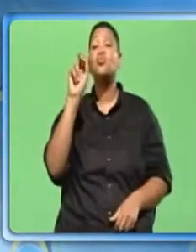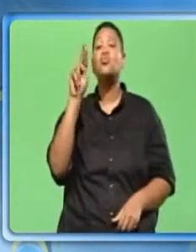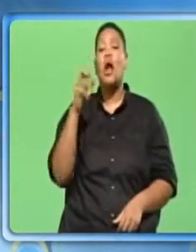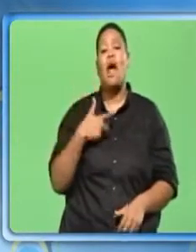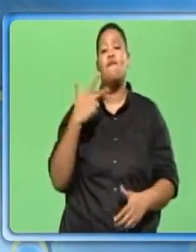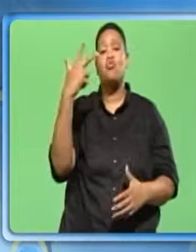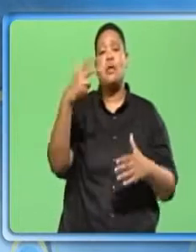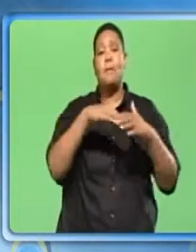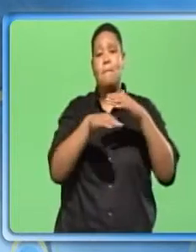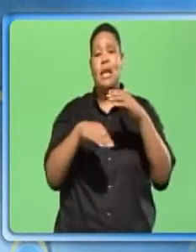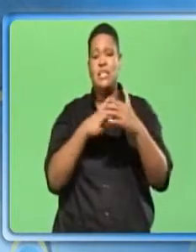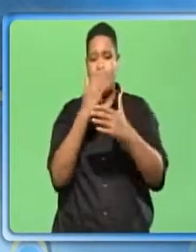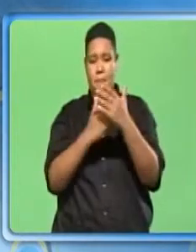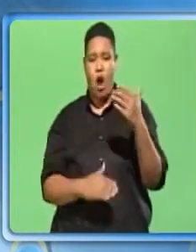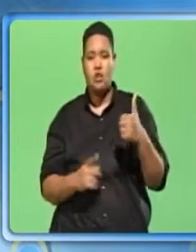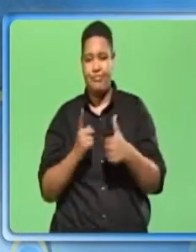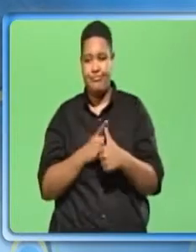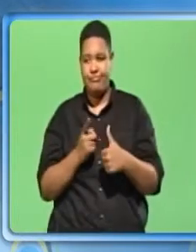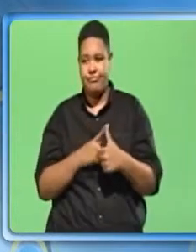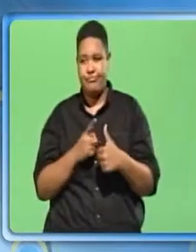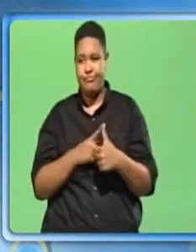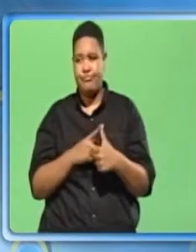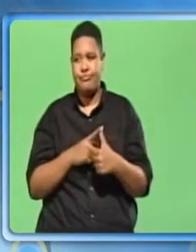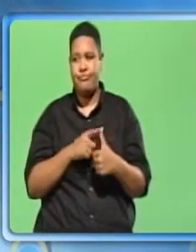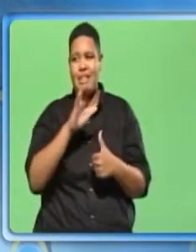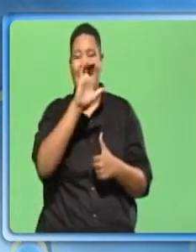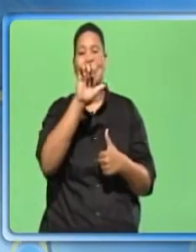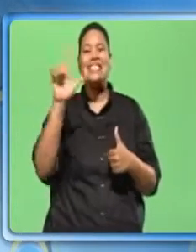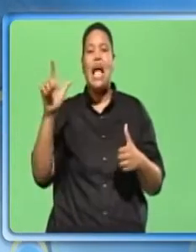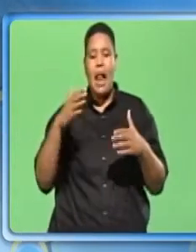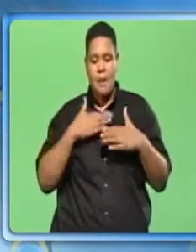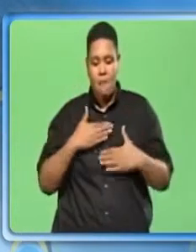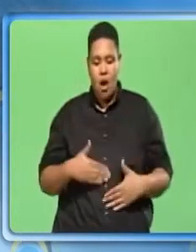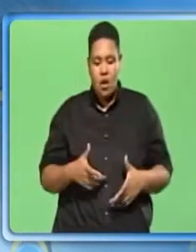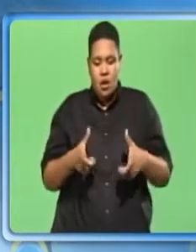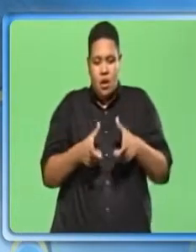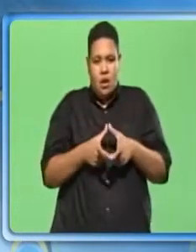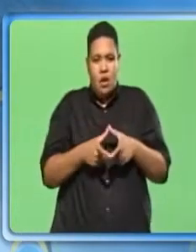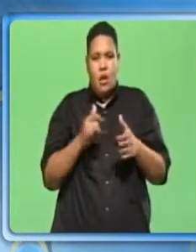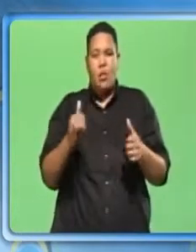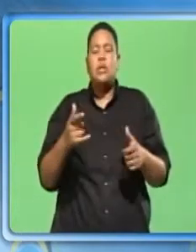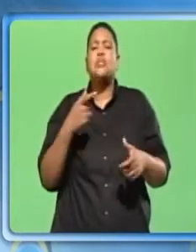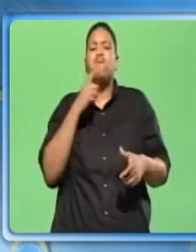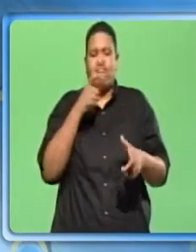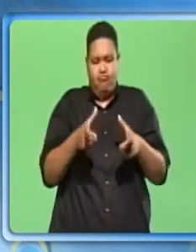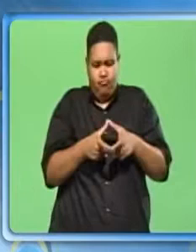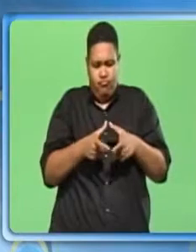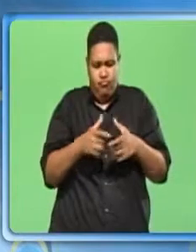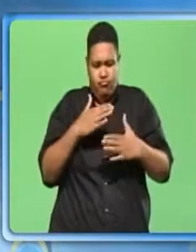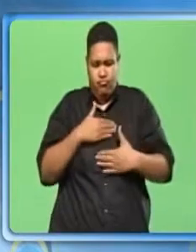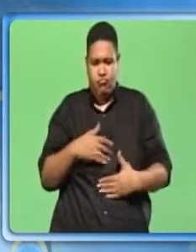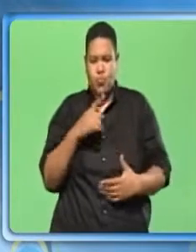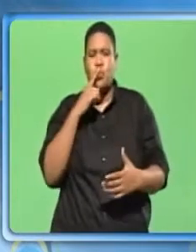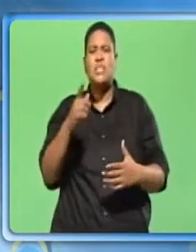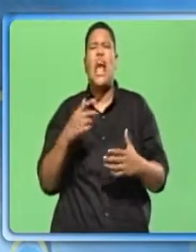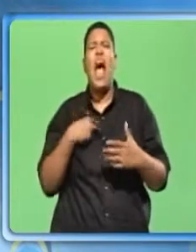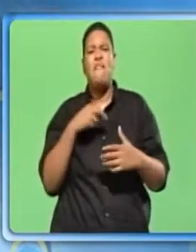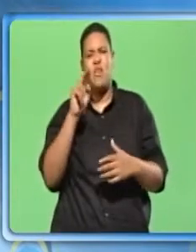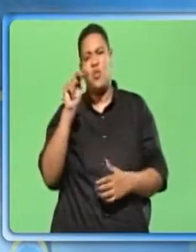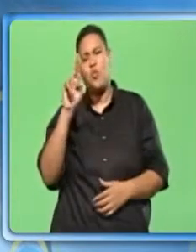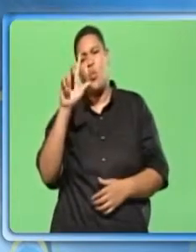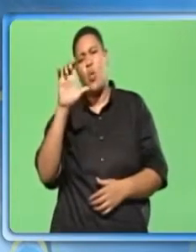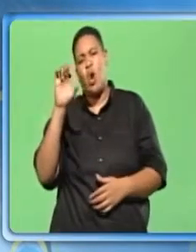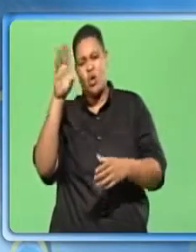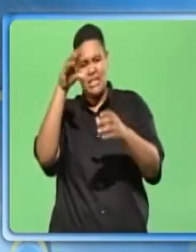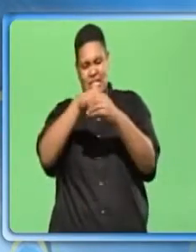parts. 1. A cell body which possesses a nucleus and other cell structures suspended